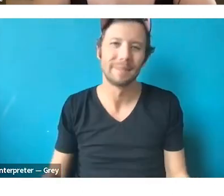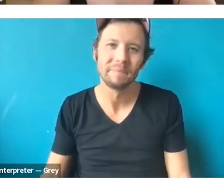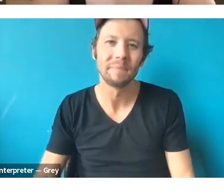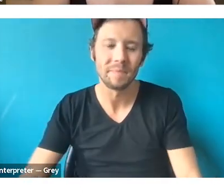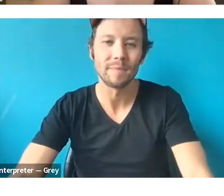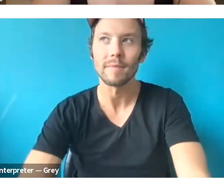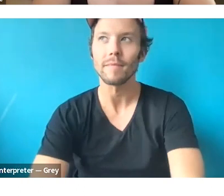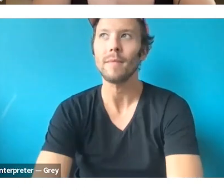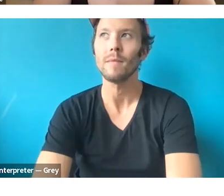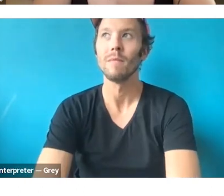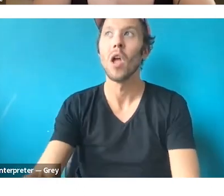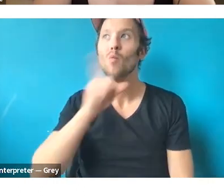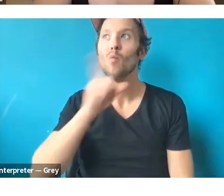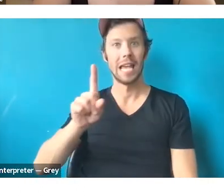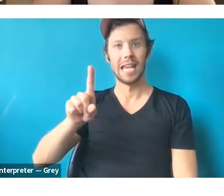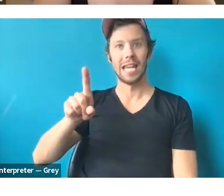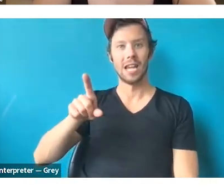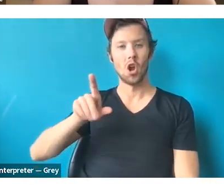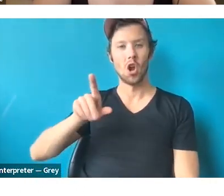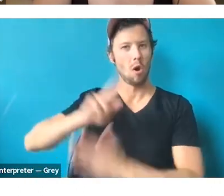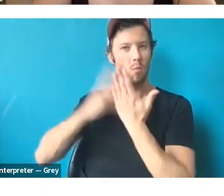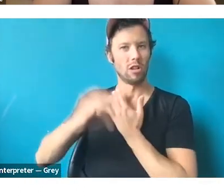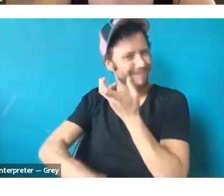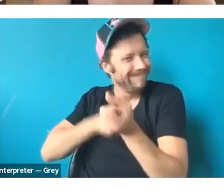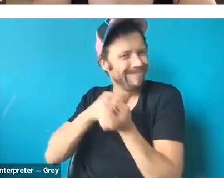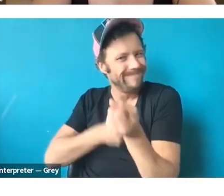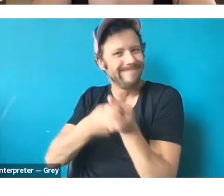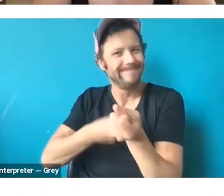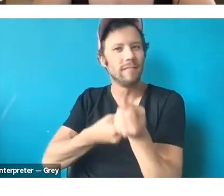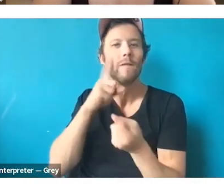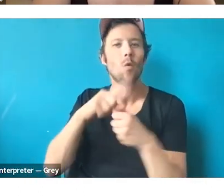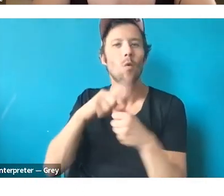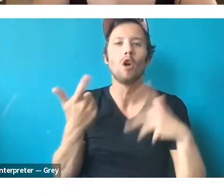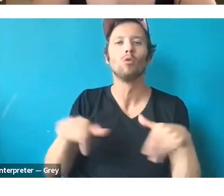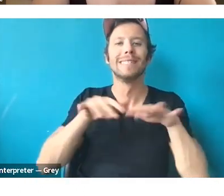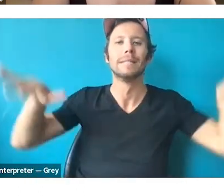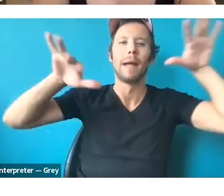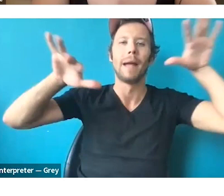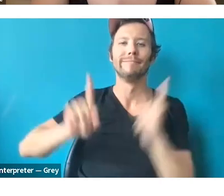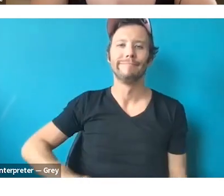really advocating for green roofs, the importance of green roofs, and the importance of having them be